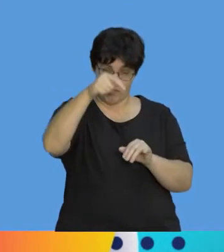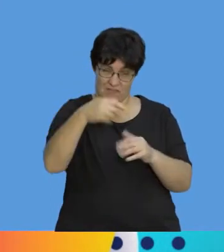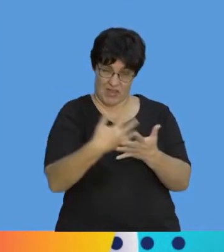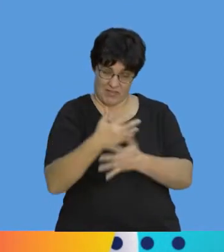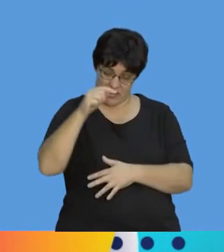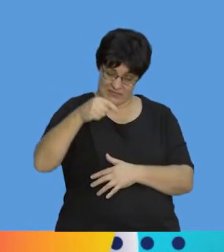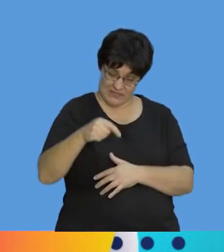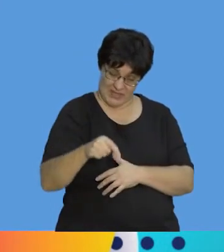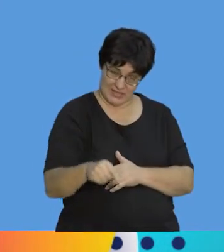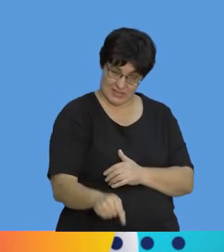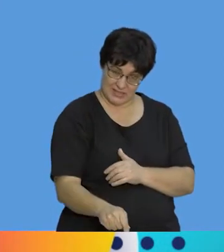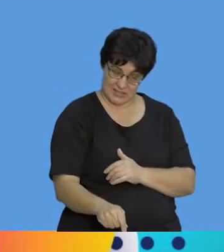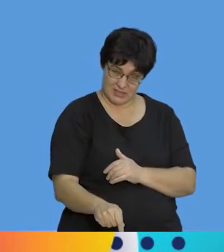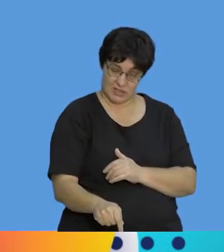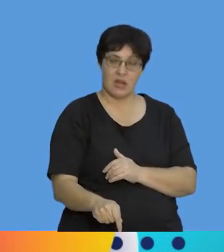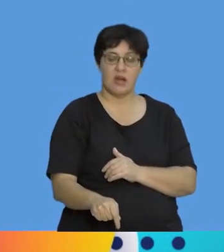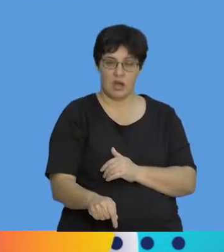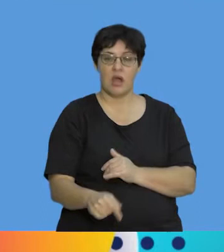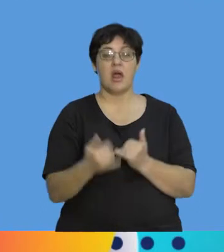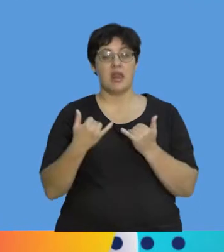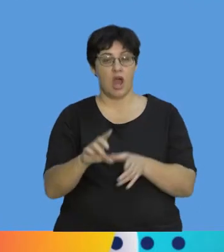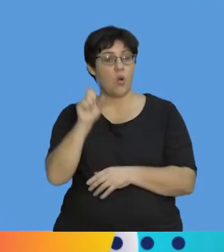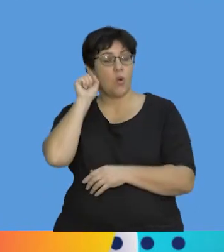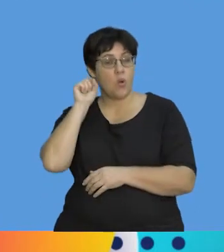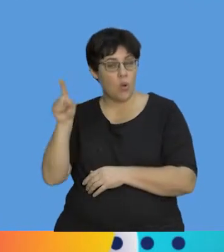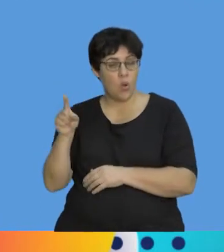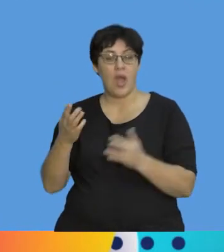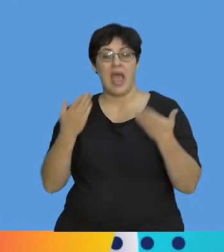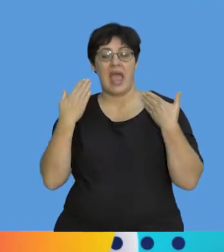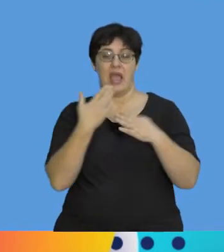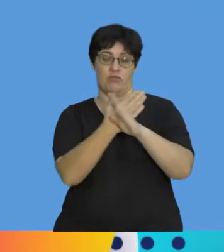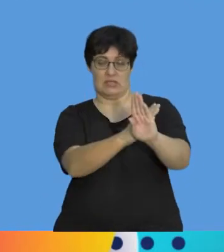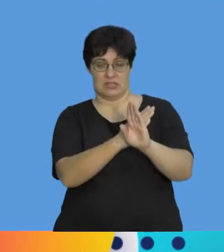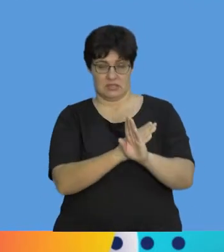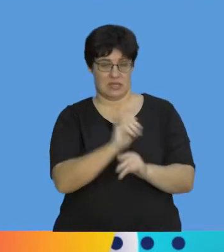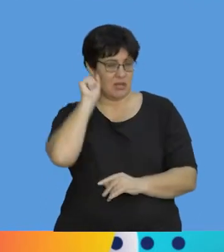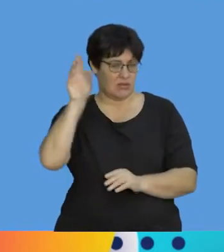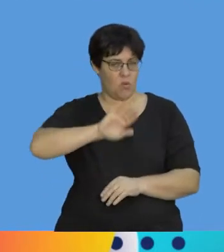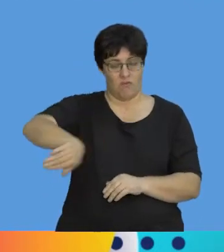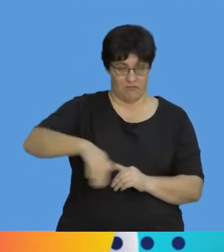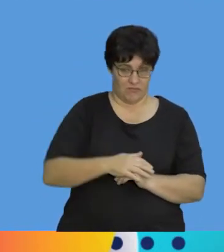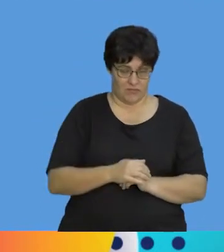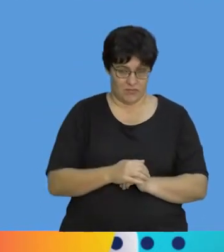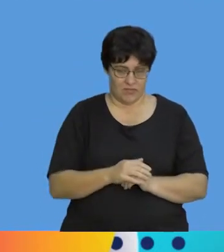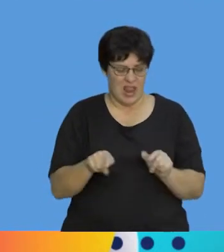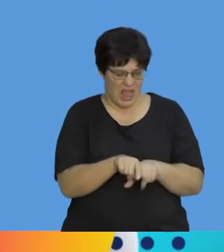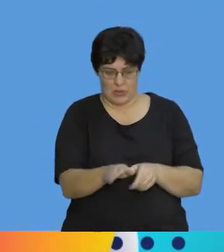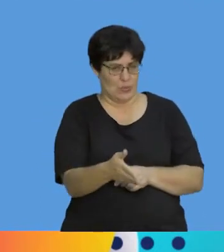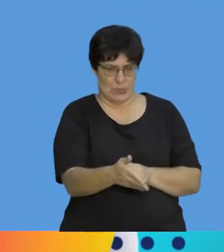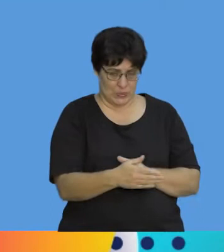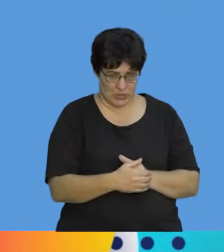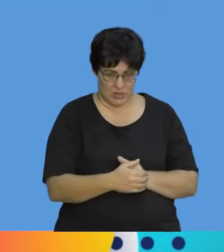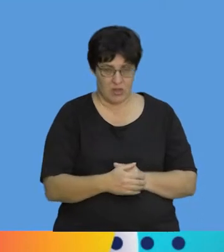this means for us is we are going to ignore air resistance. We're going to get rid of it. We're going to pretend it's not